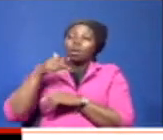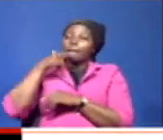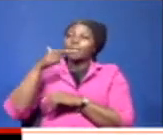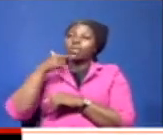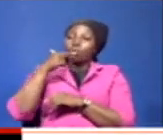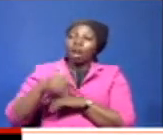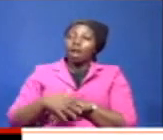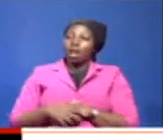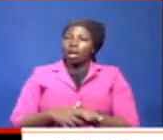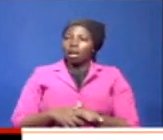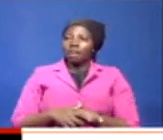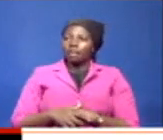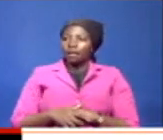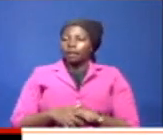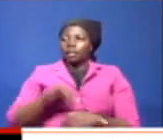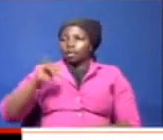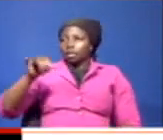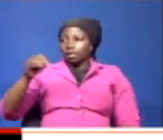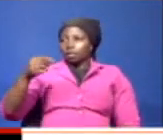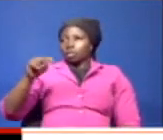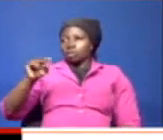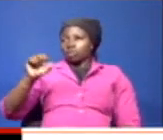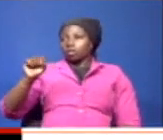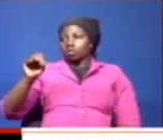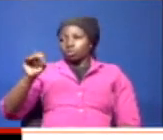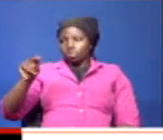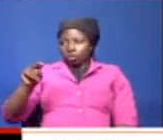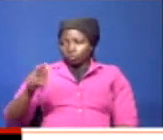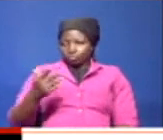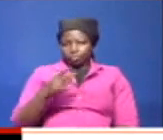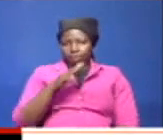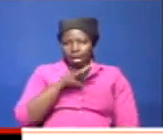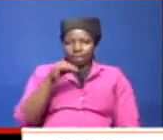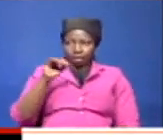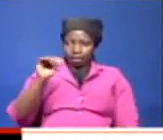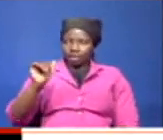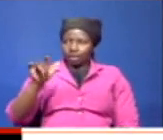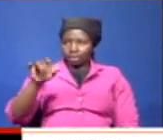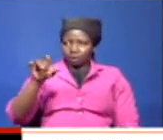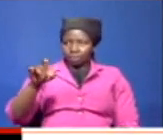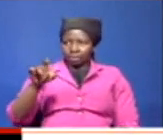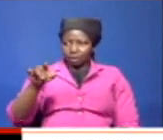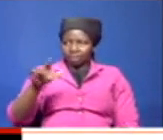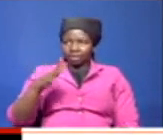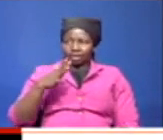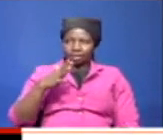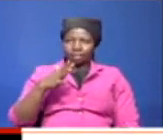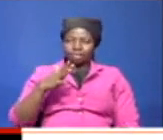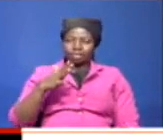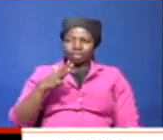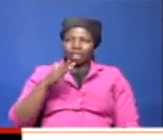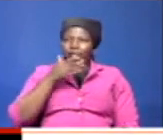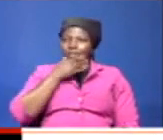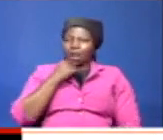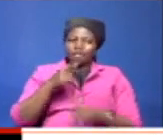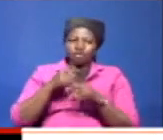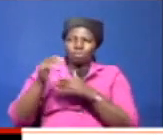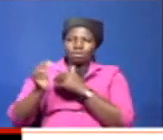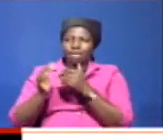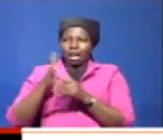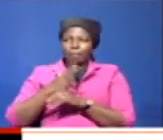Kihurani. Oh, yes. Alex Kihurani, his dad is actually from near my home area. In fact, I met him on Friday